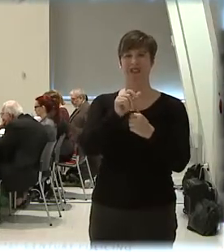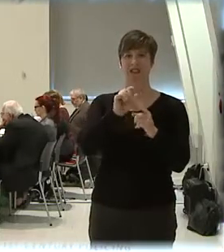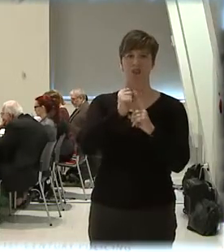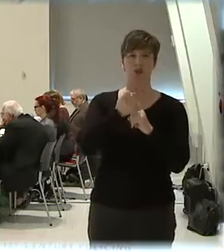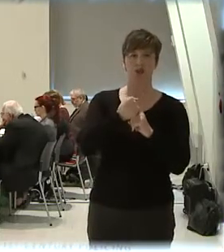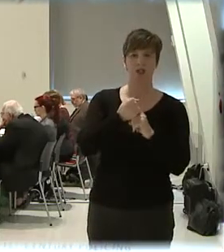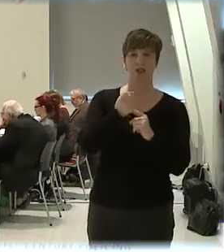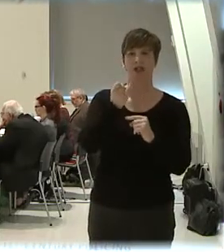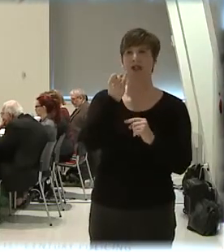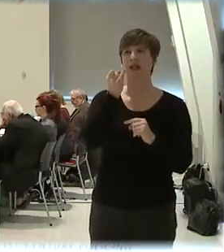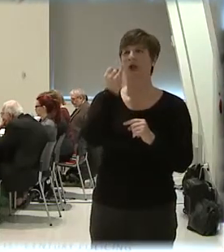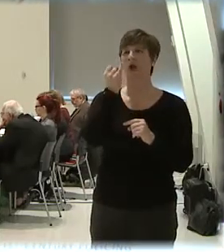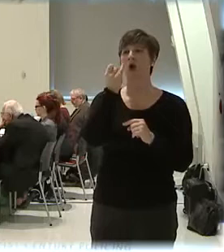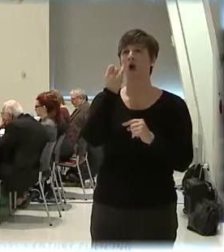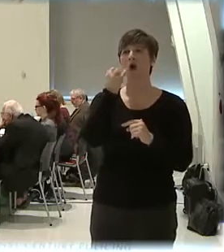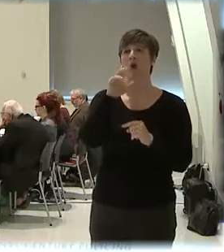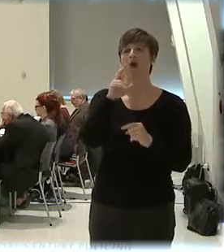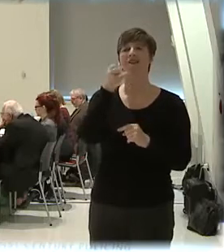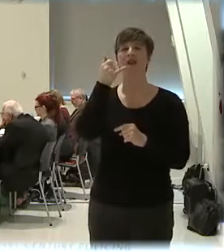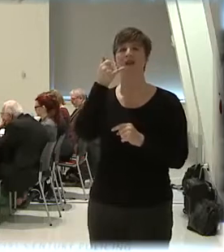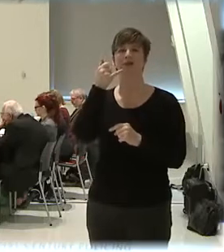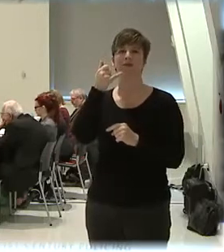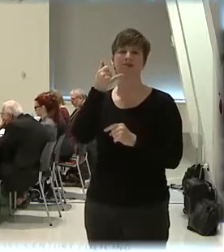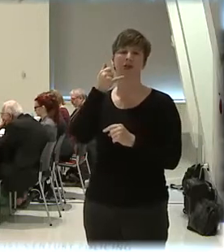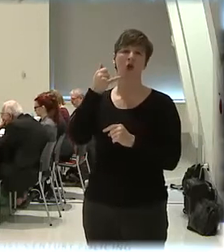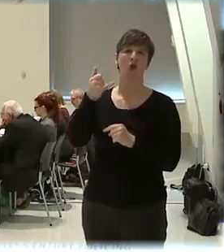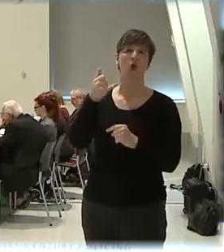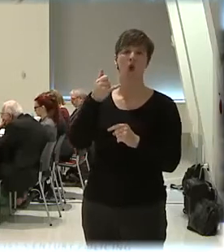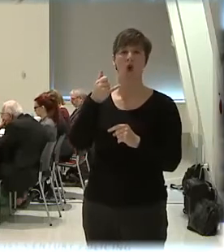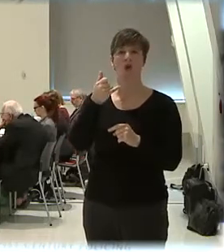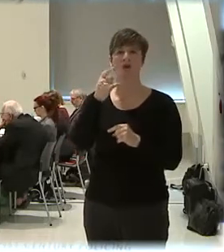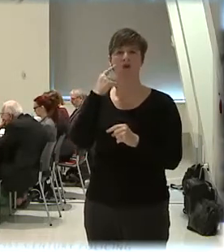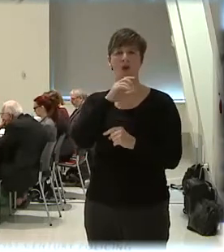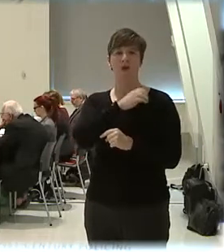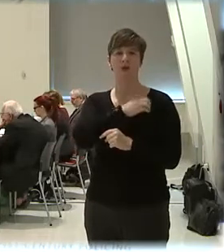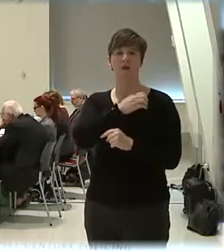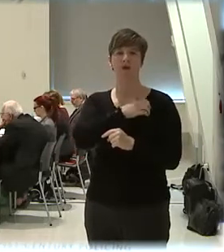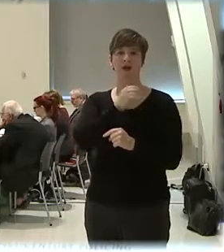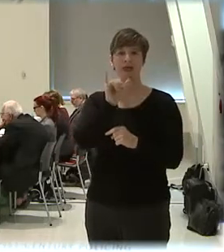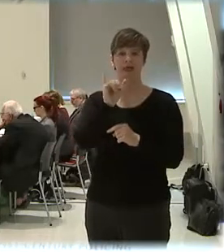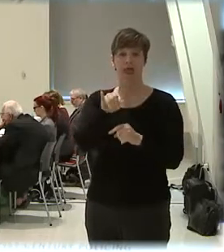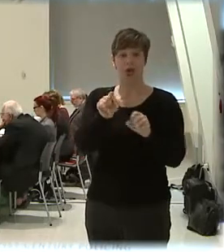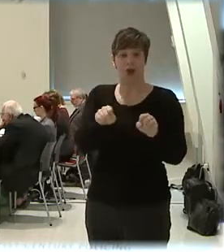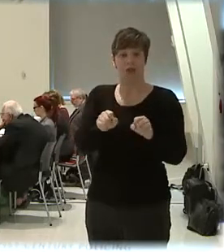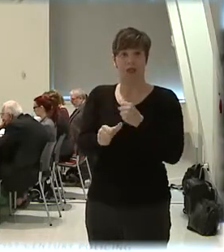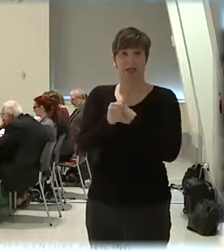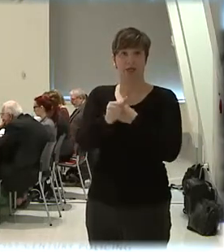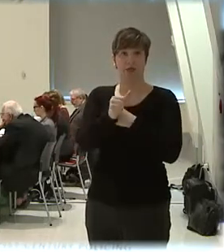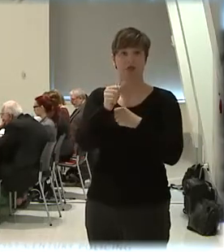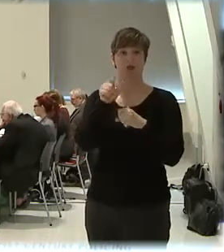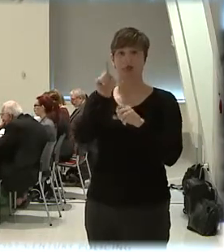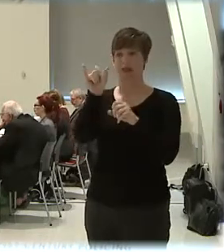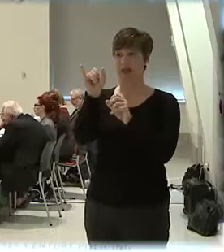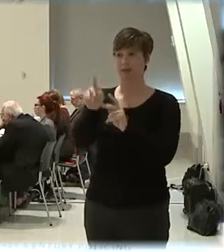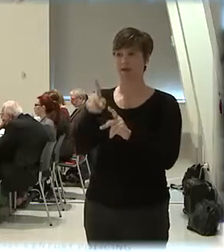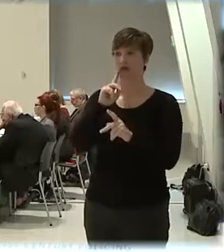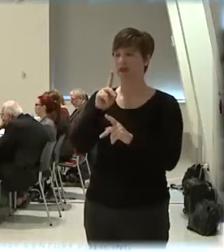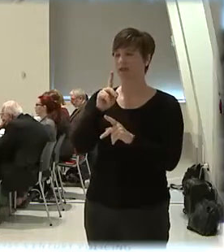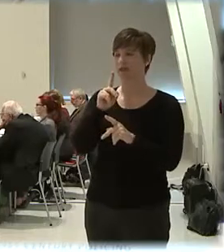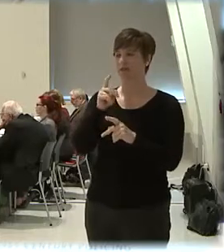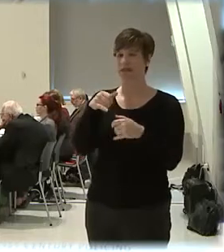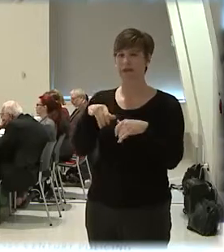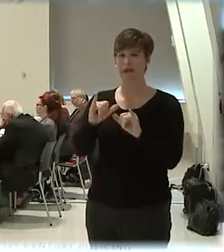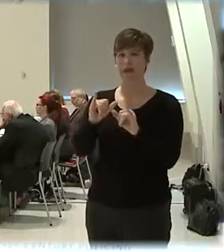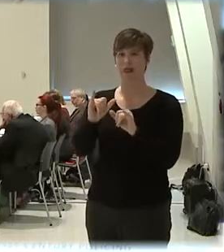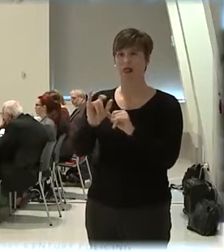for service that is likely to produce a enforcement encounter where a suspect is still at large.